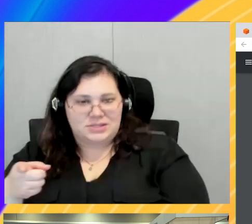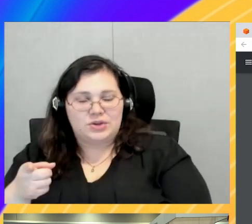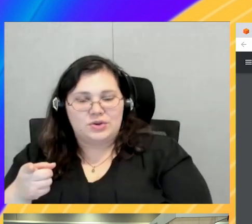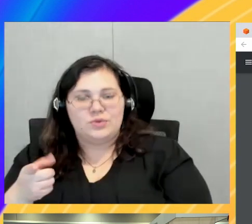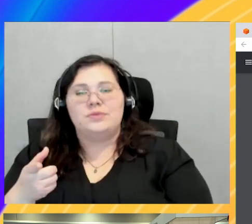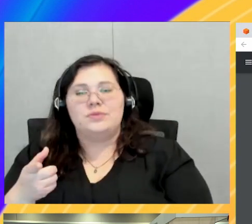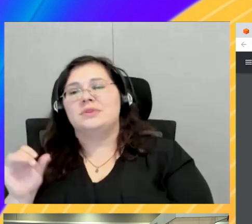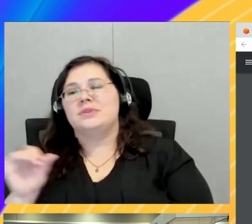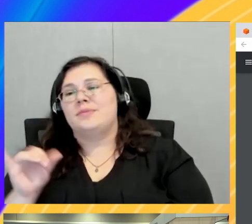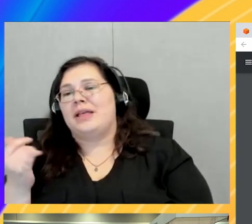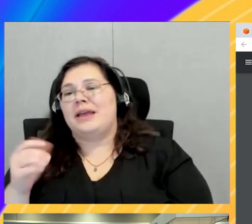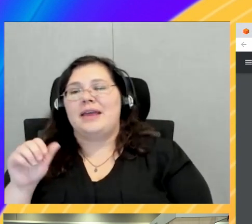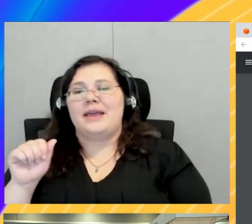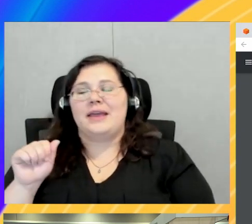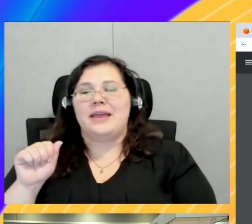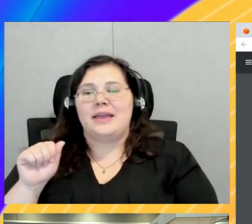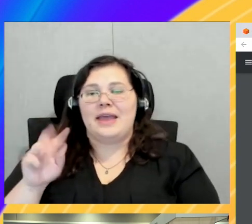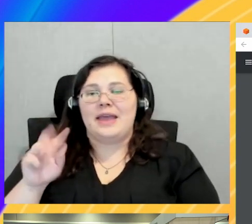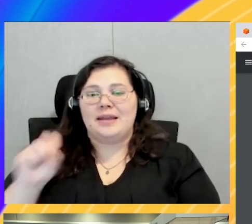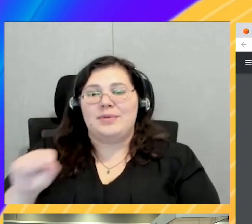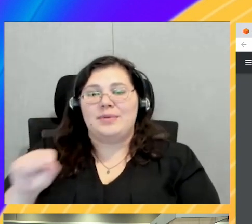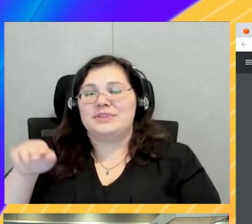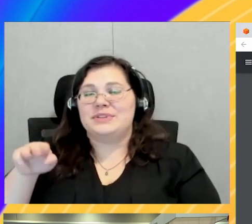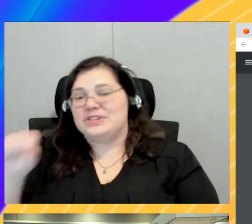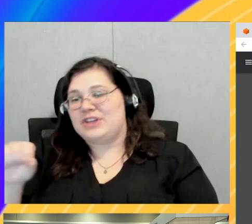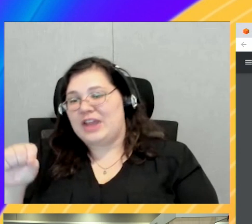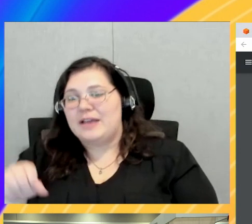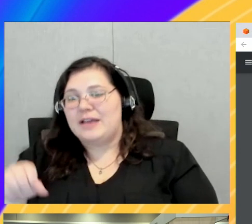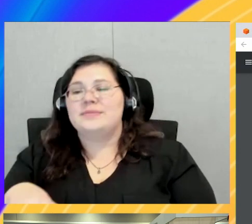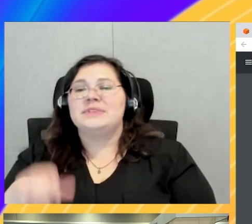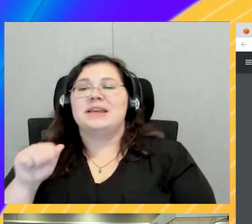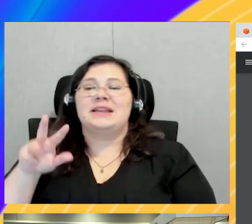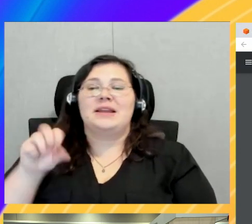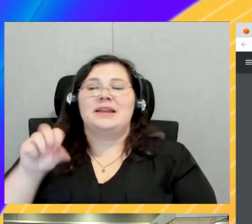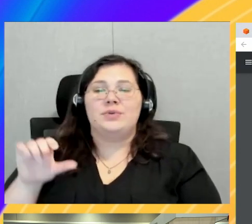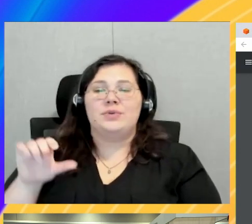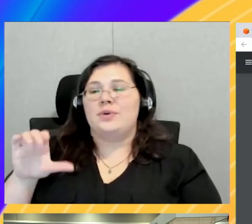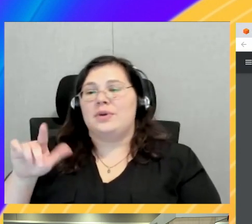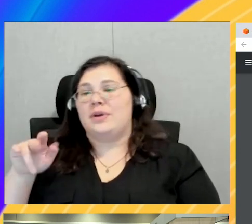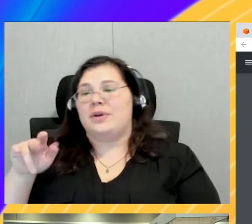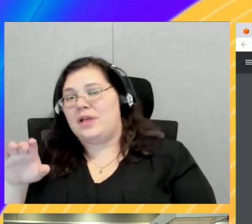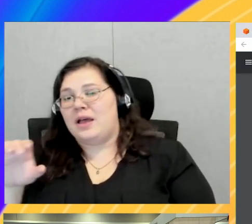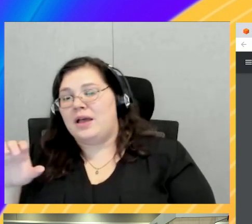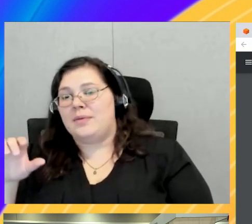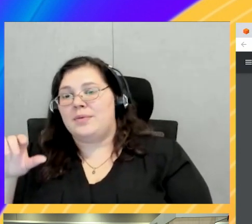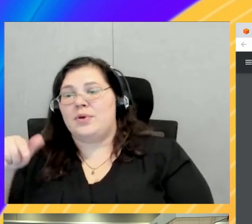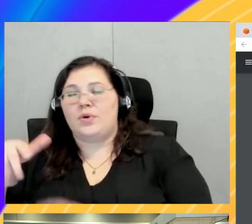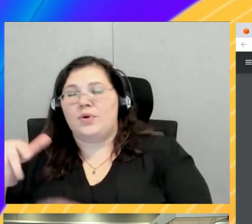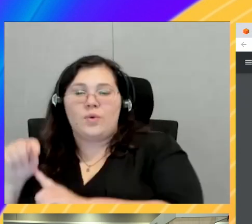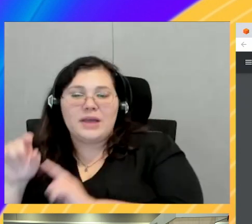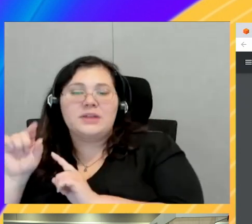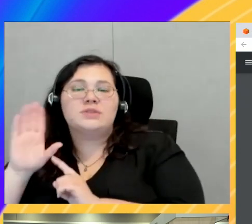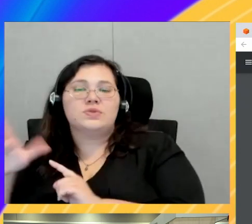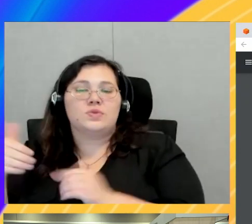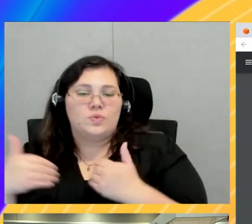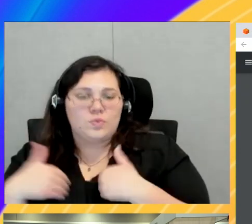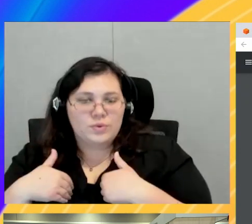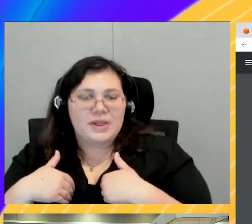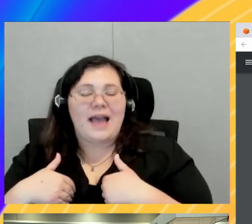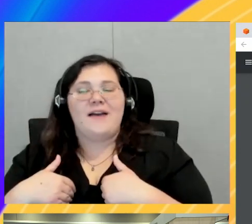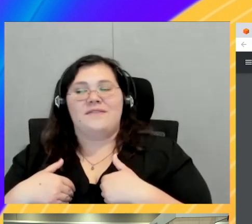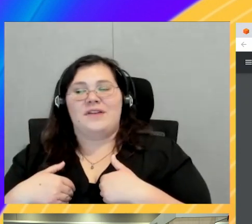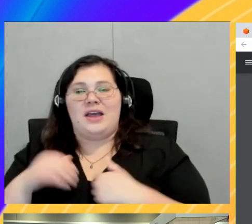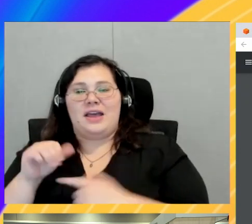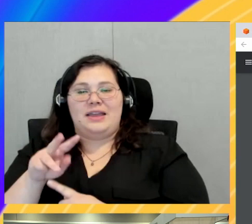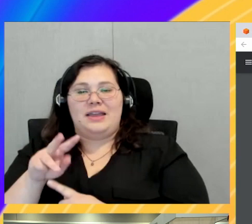or AWS Cloud Quest even, because there's a AWS Jam Journey security focus. Yeah. There's also an